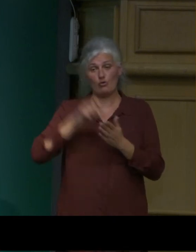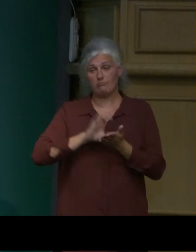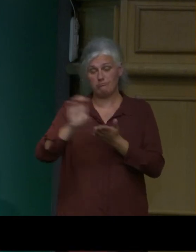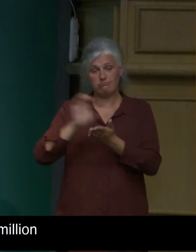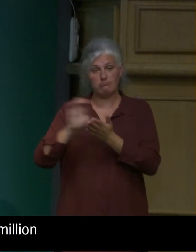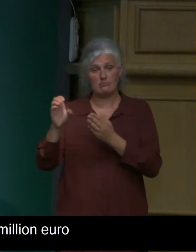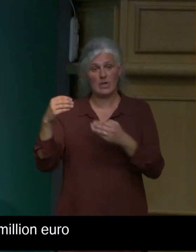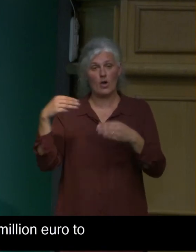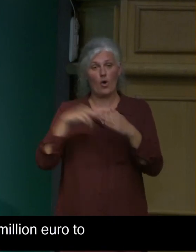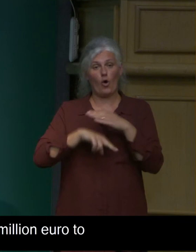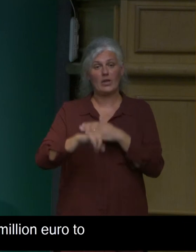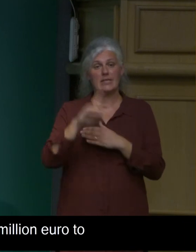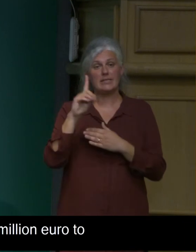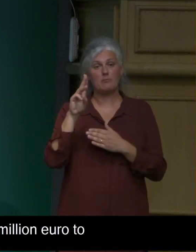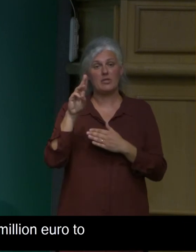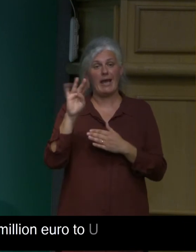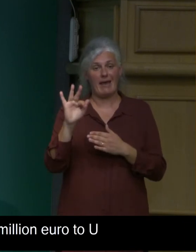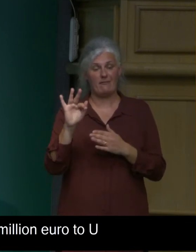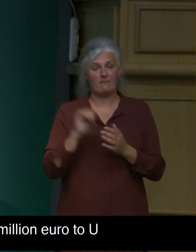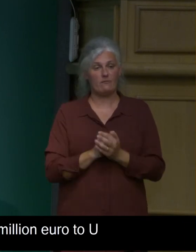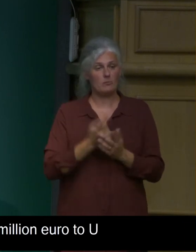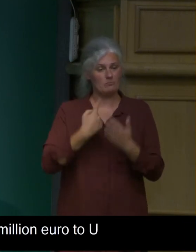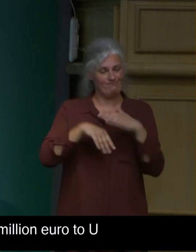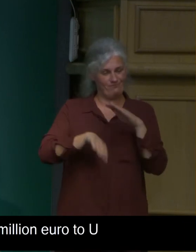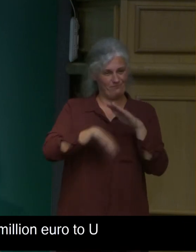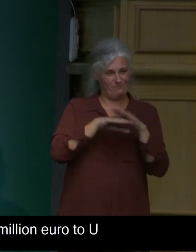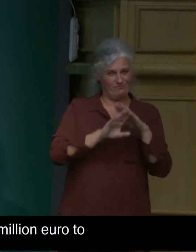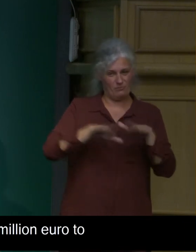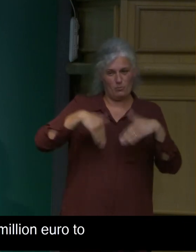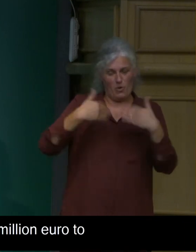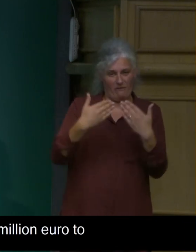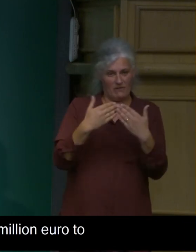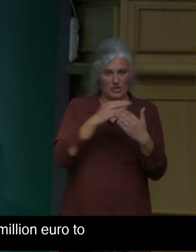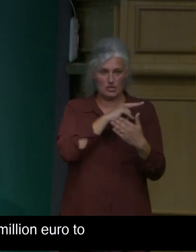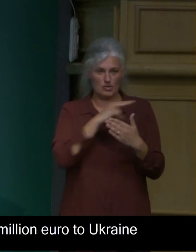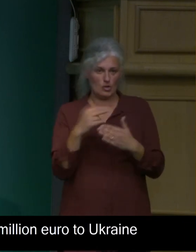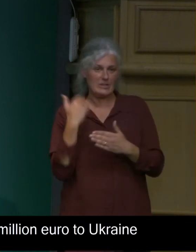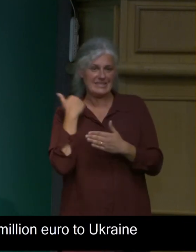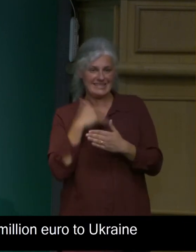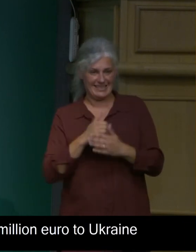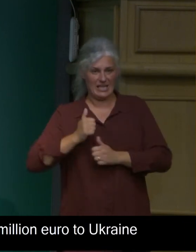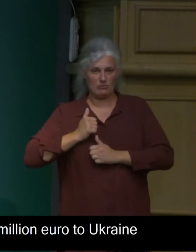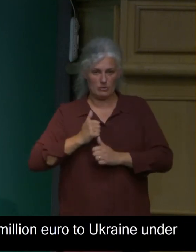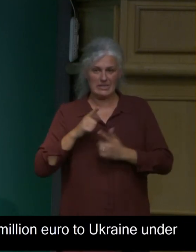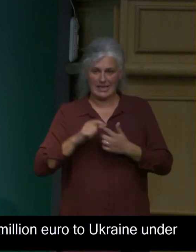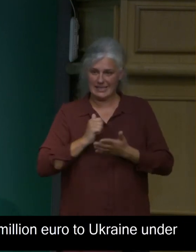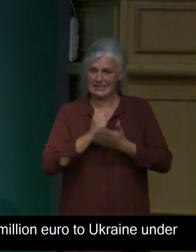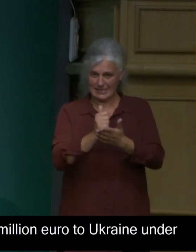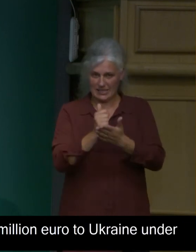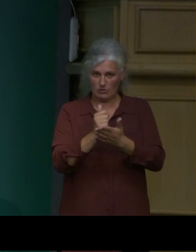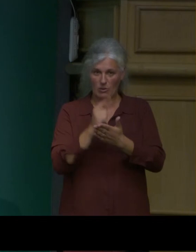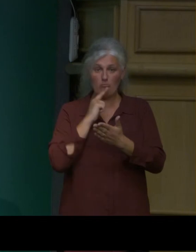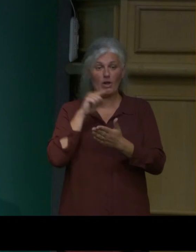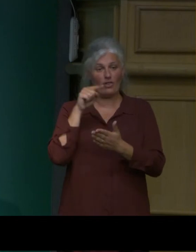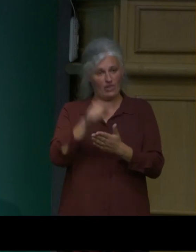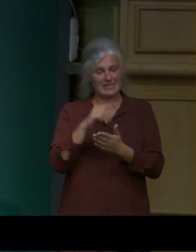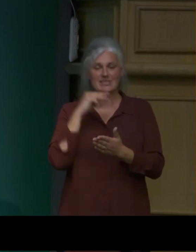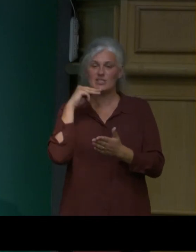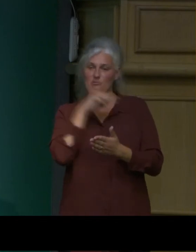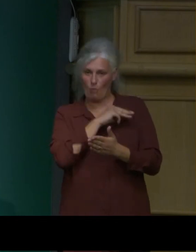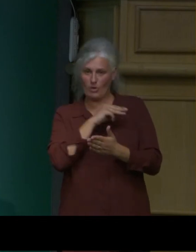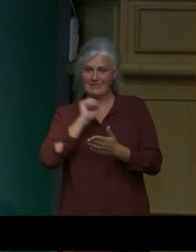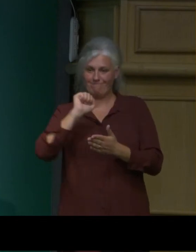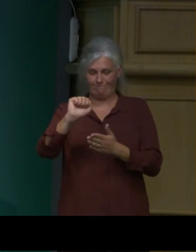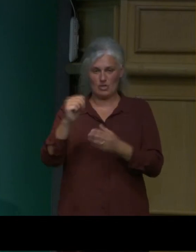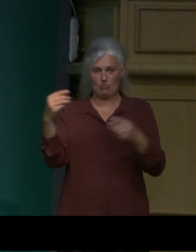the EPF in our case it is limited to the provision of non-lethal equipment and assistance but that is extremely important in